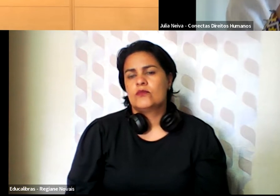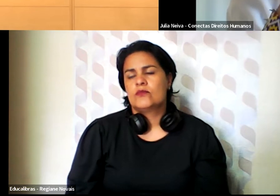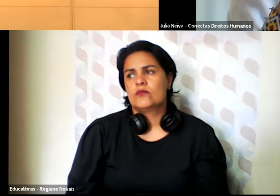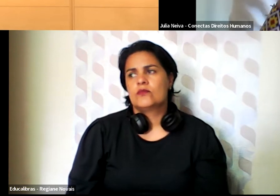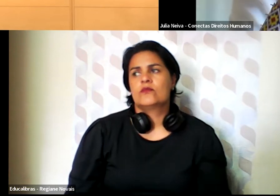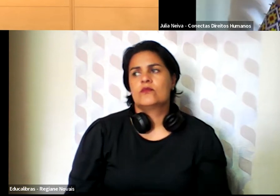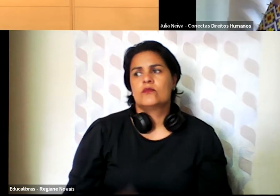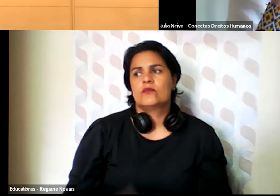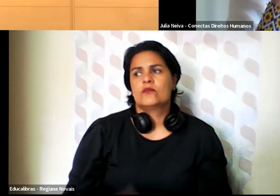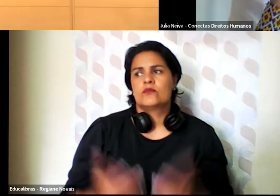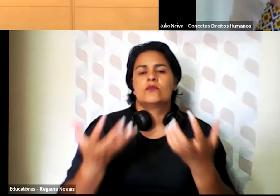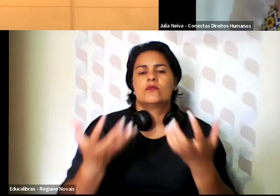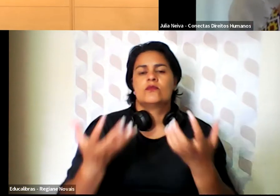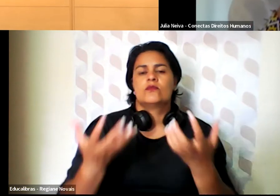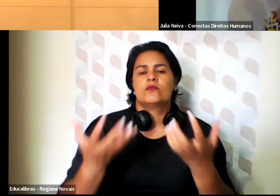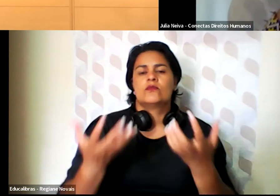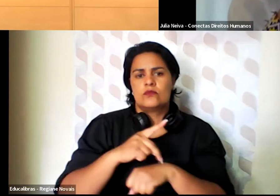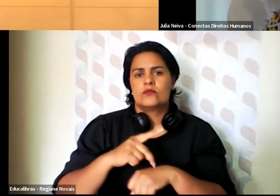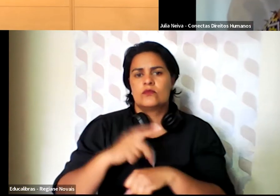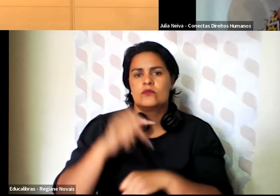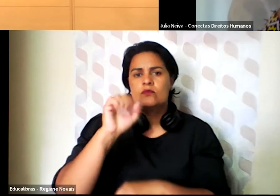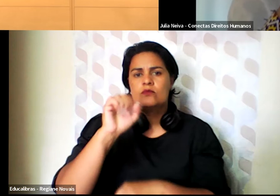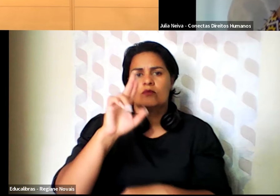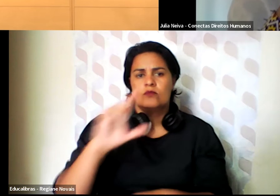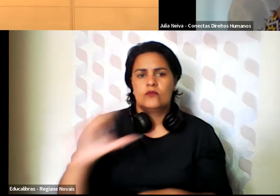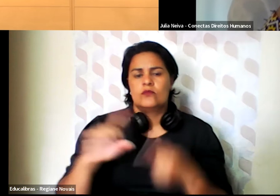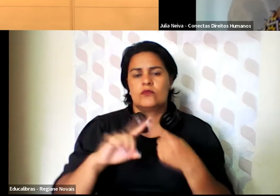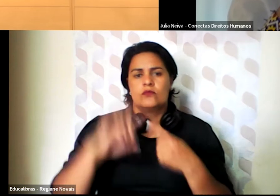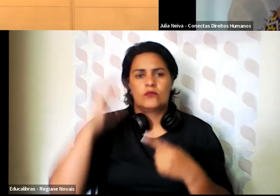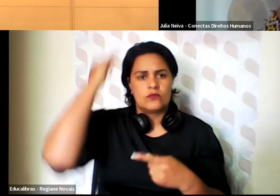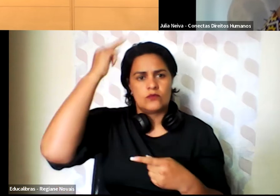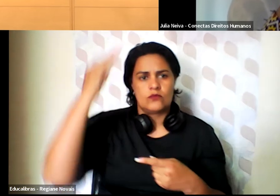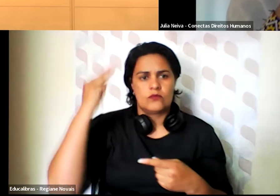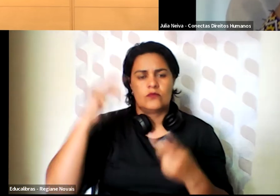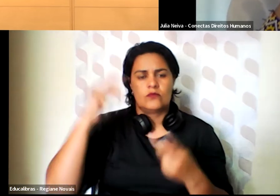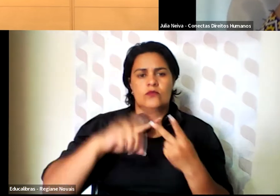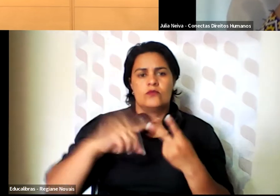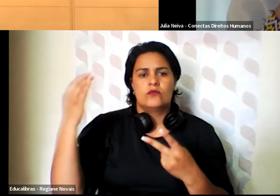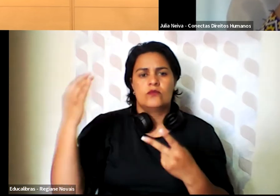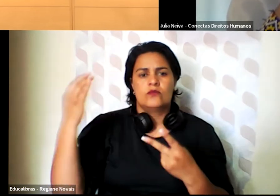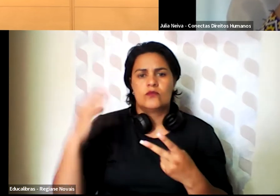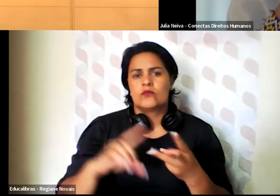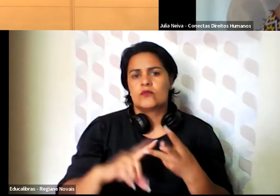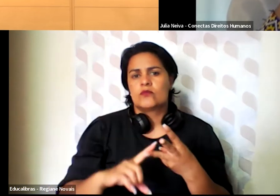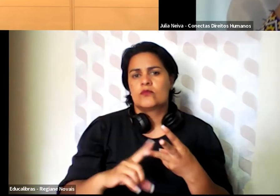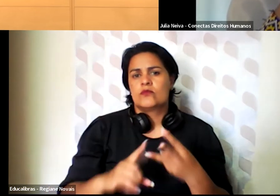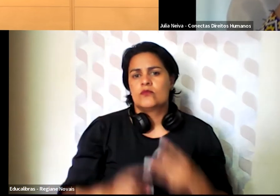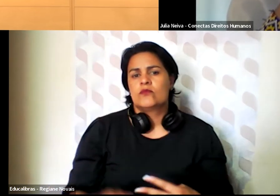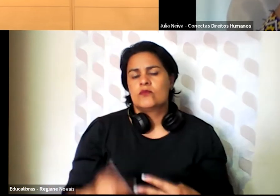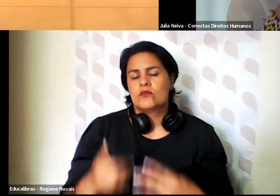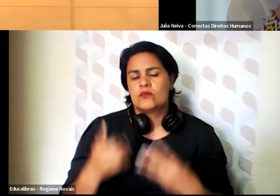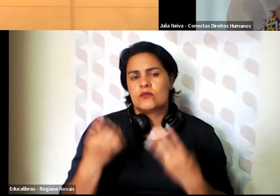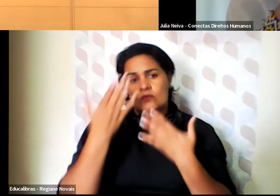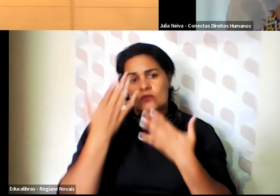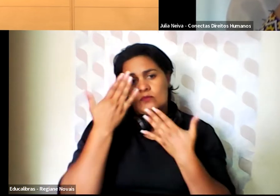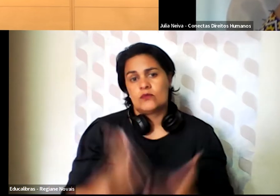think that is possible? Thank you. Okay, so we can probably allow for a last round